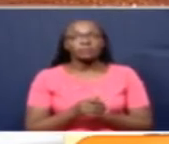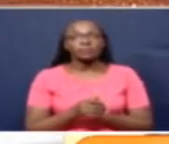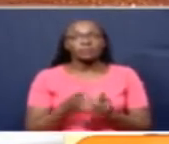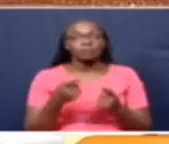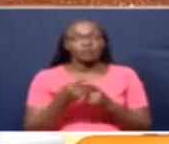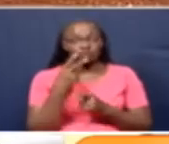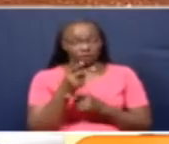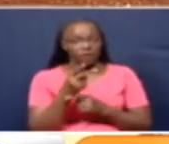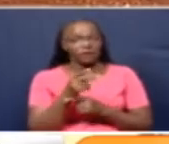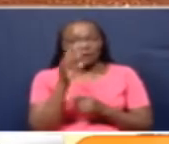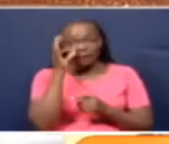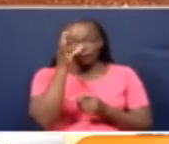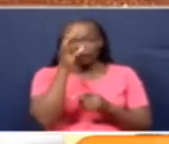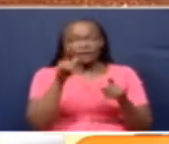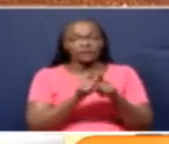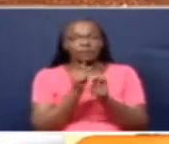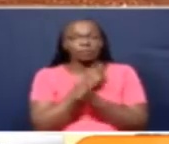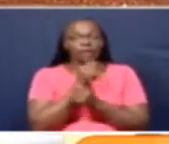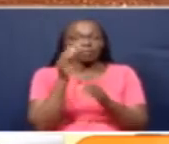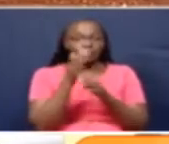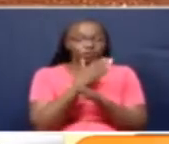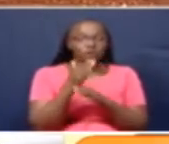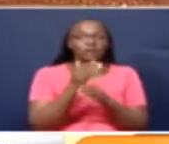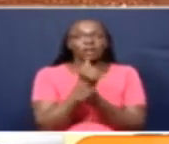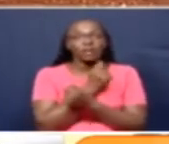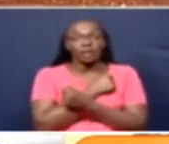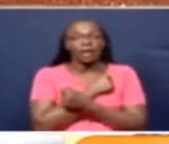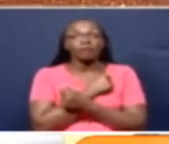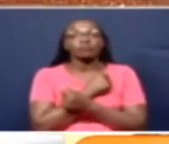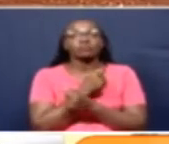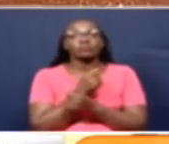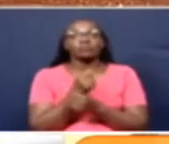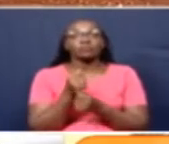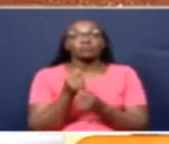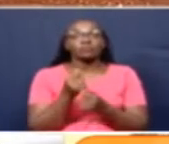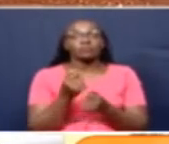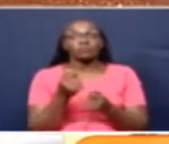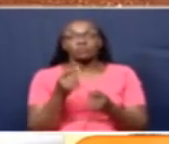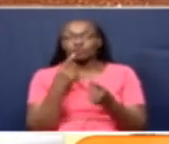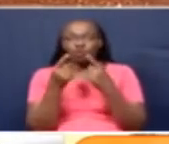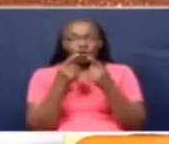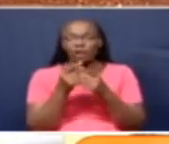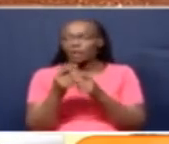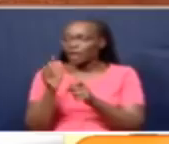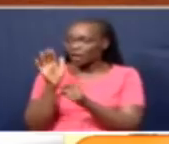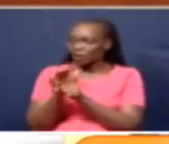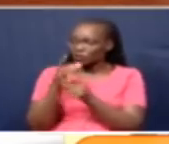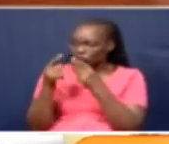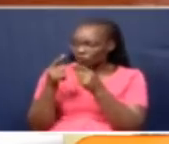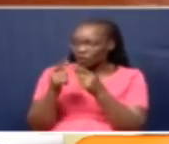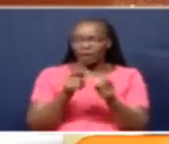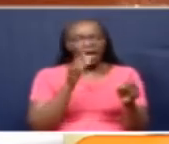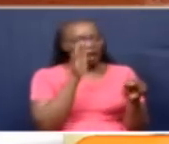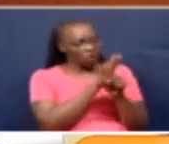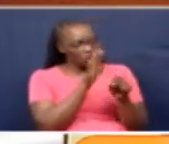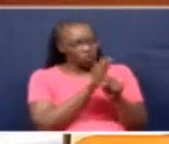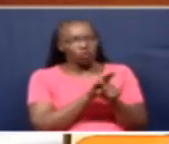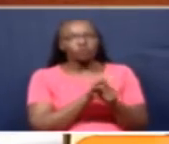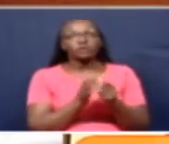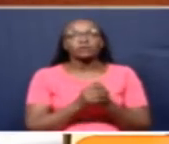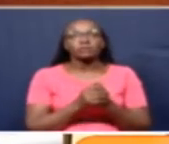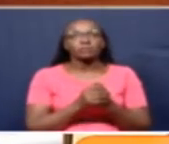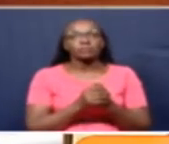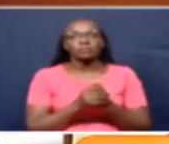music. He liked dancing. He came once in a while. Tom Boyer? A lot. Tom came? Yeah, a lot. Did he like the Tom? Club? Yeah, a lot. Was he a good